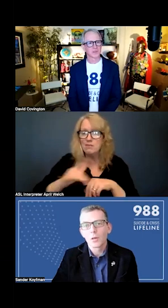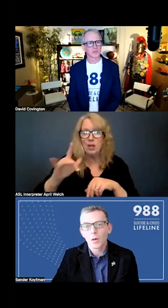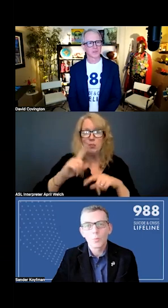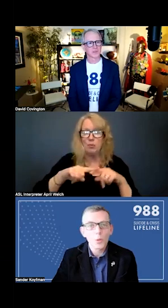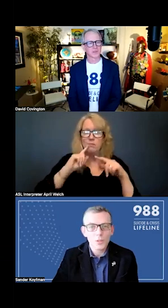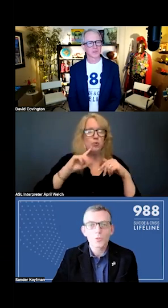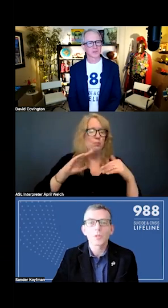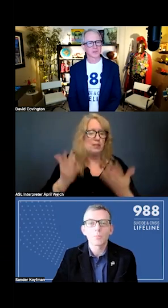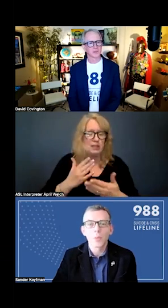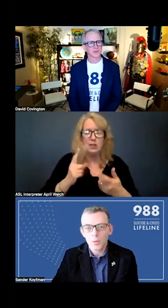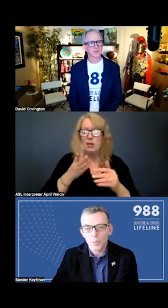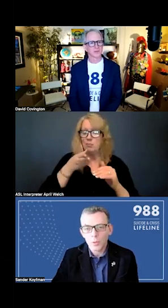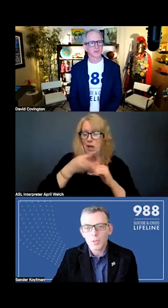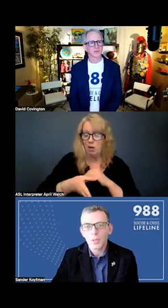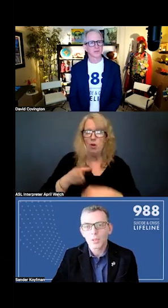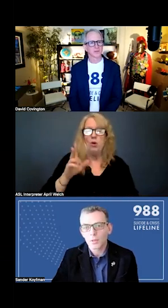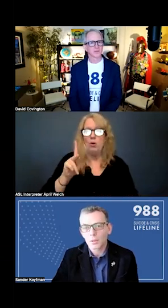here, post-Katrina,